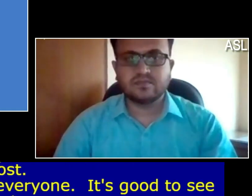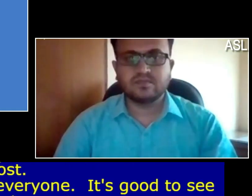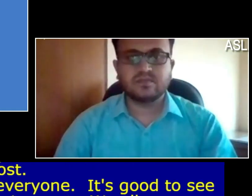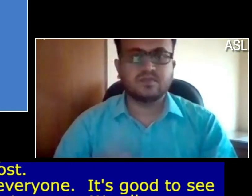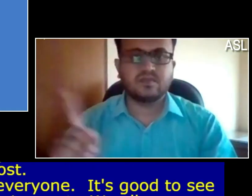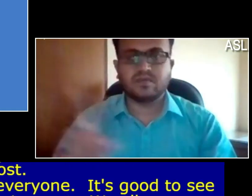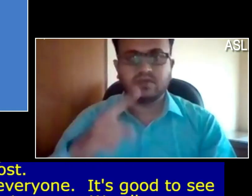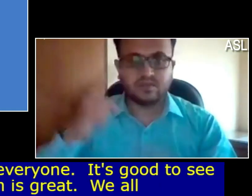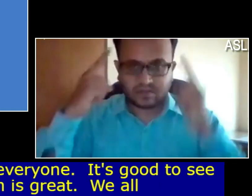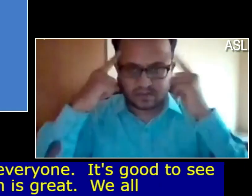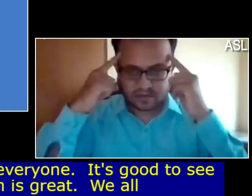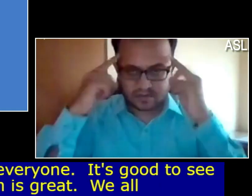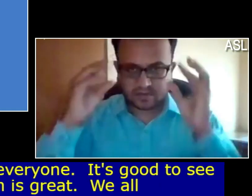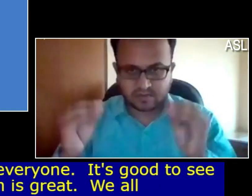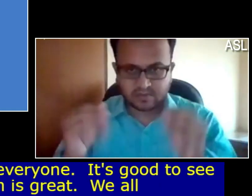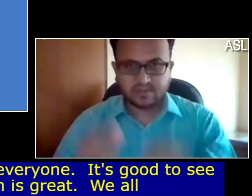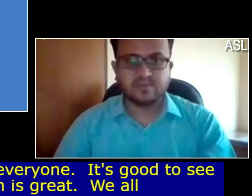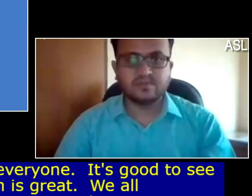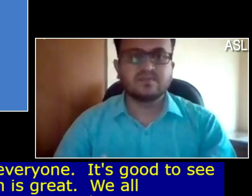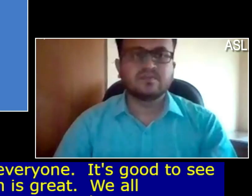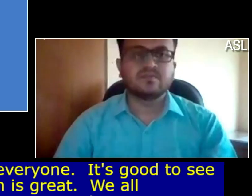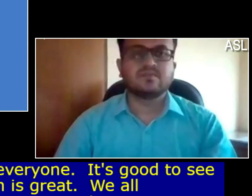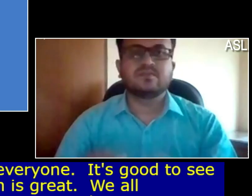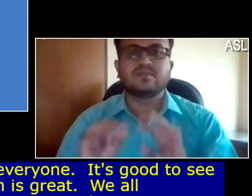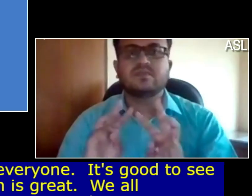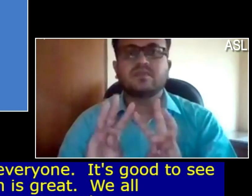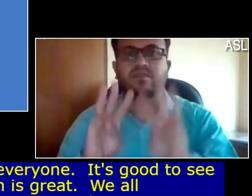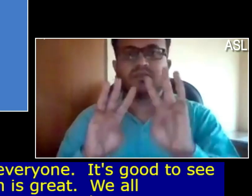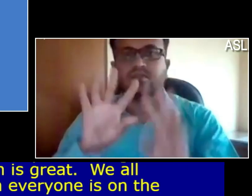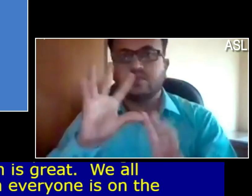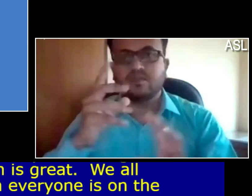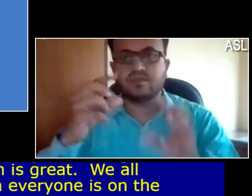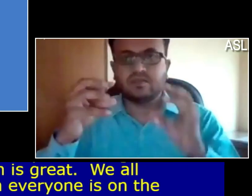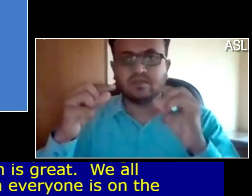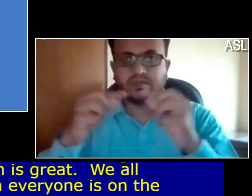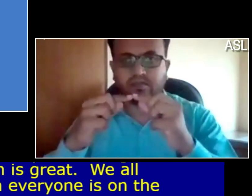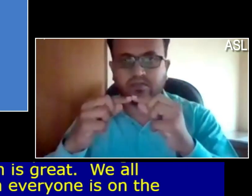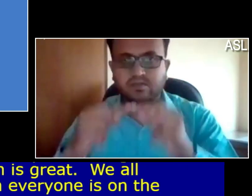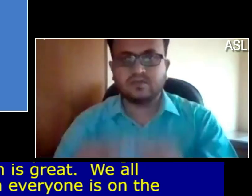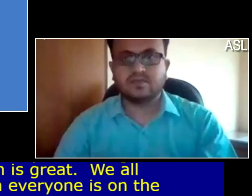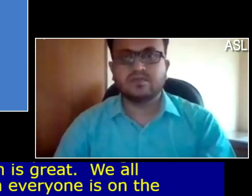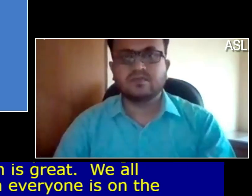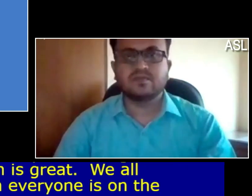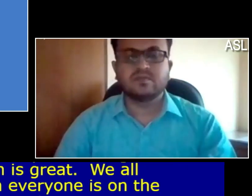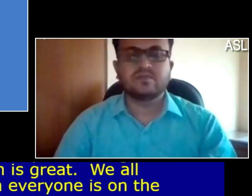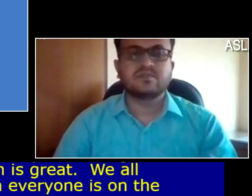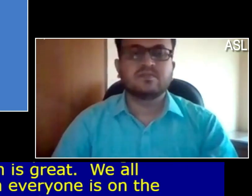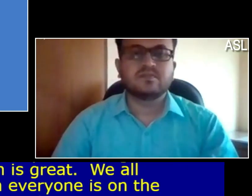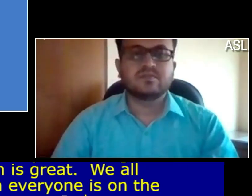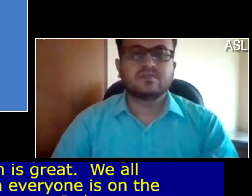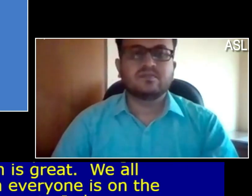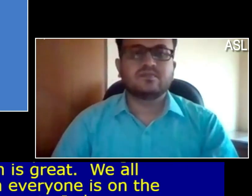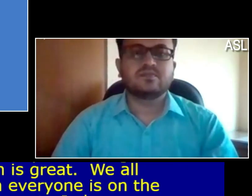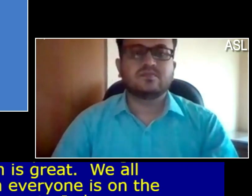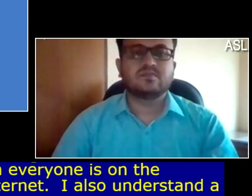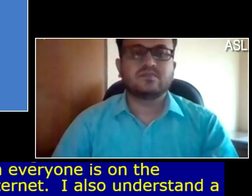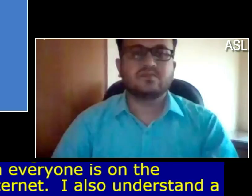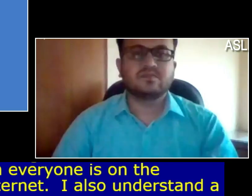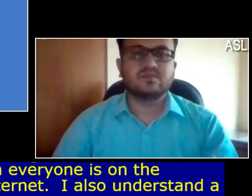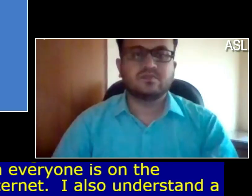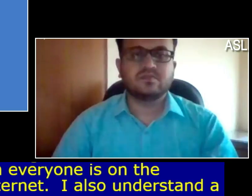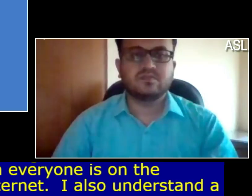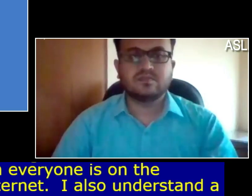when everyone is on the internet, in life is running on the internet, yeah. And I also understand that a lot of us have these webinars and